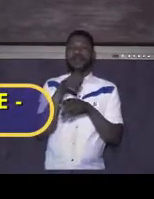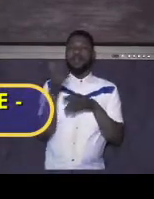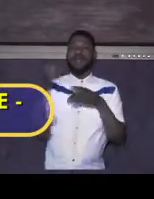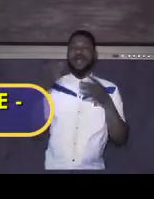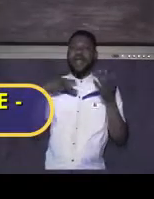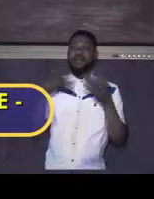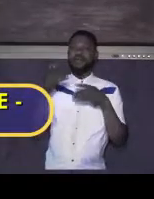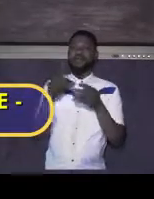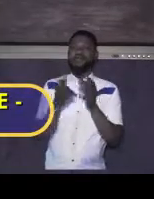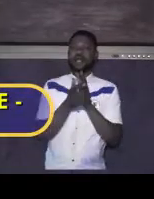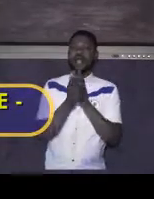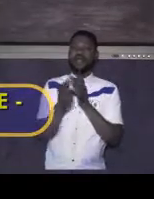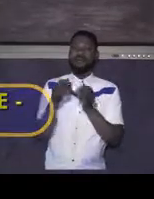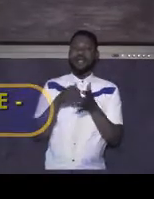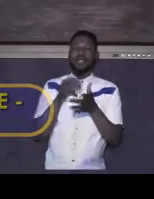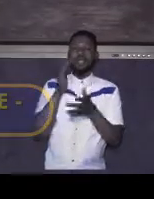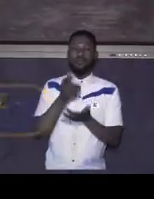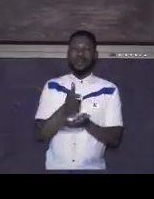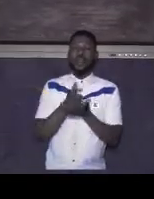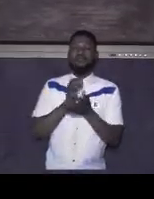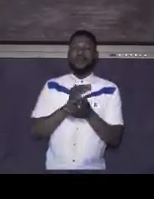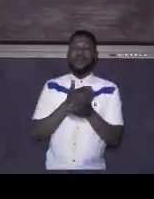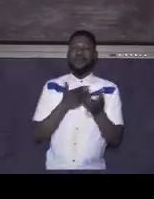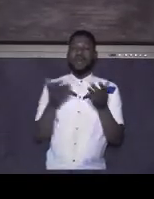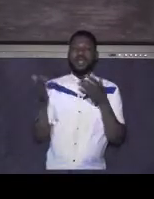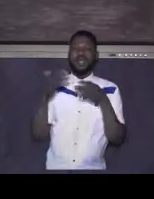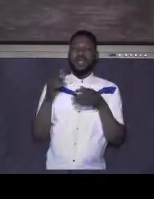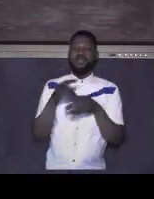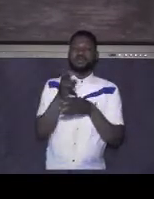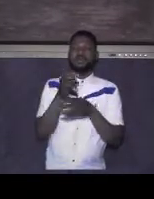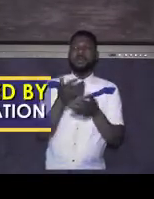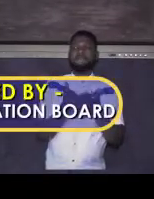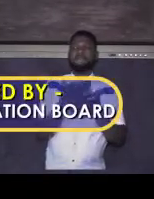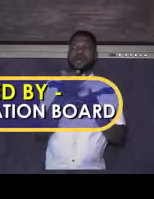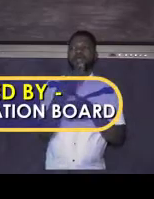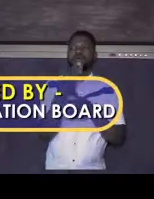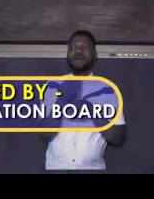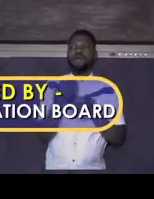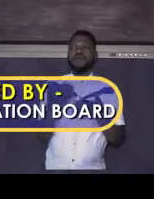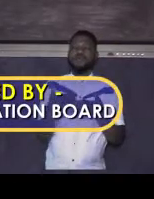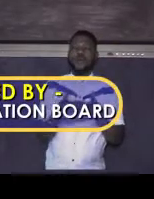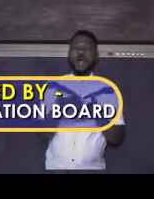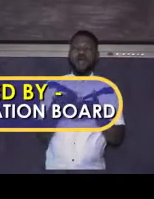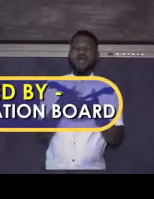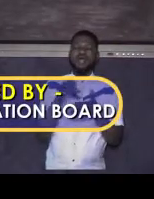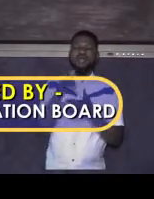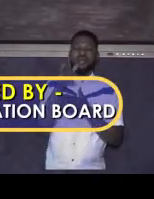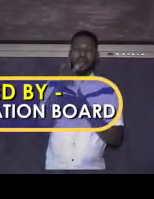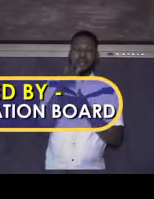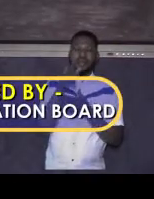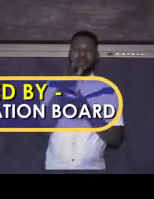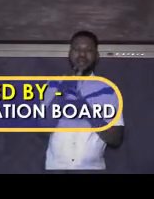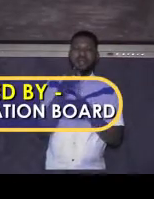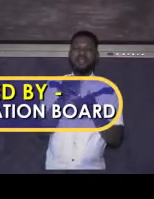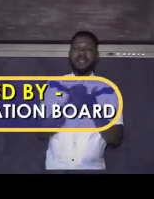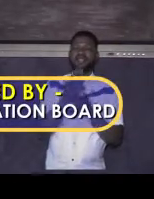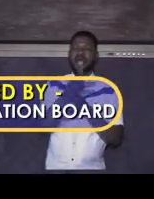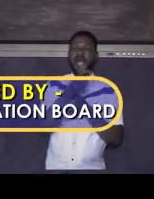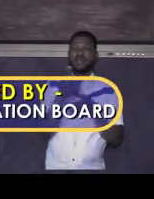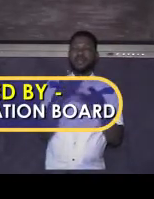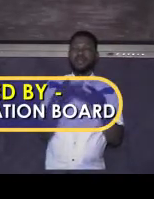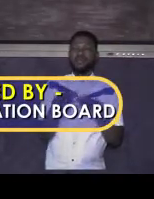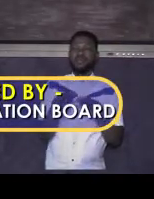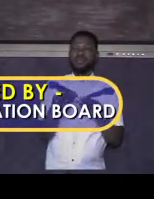other aviation experts, it will help our air transportation. Next one is buying of modern